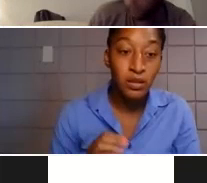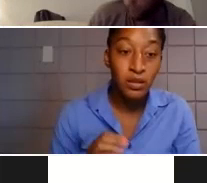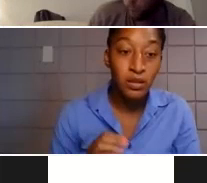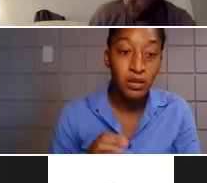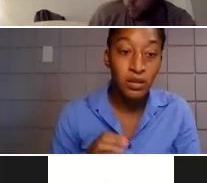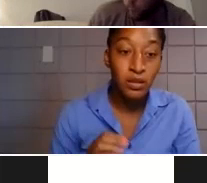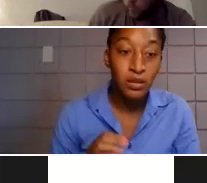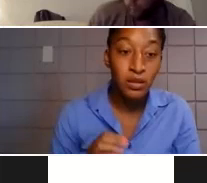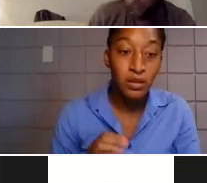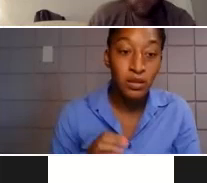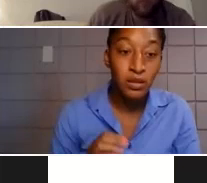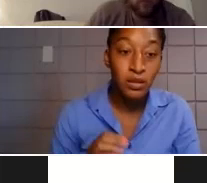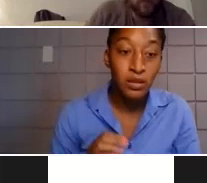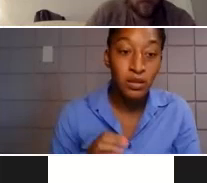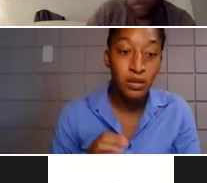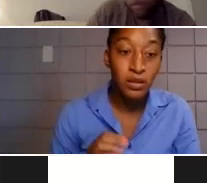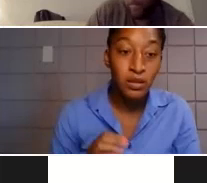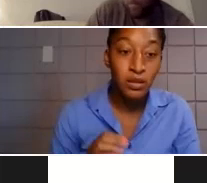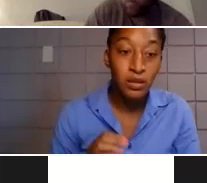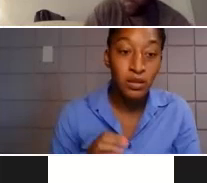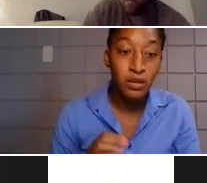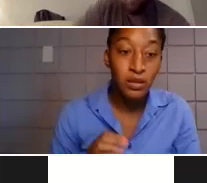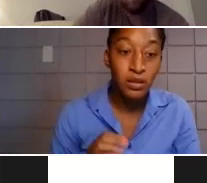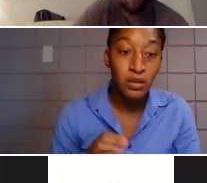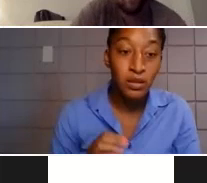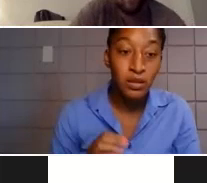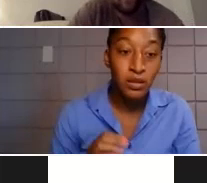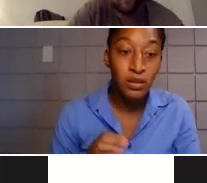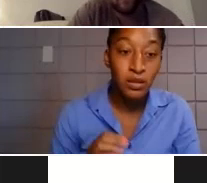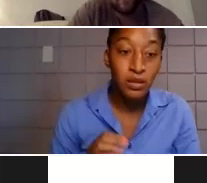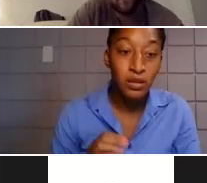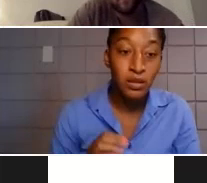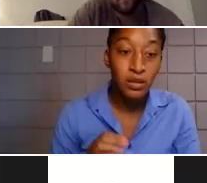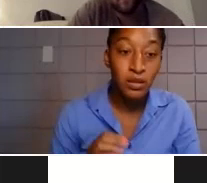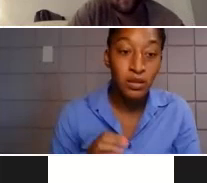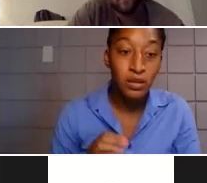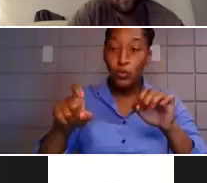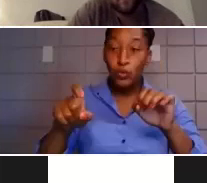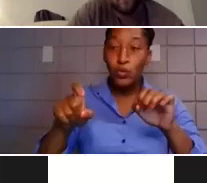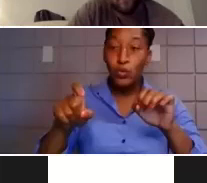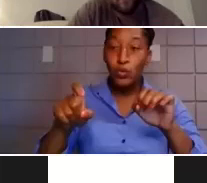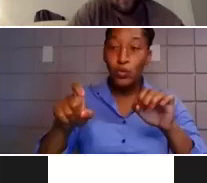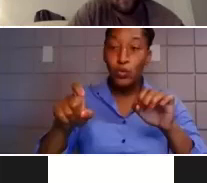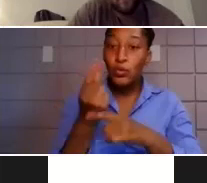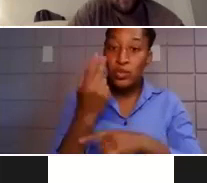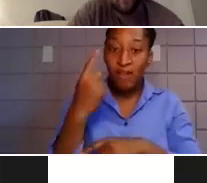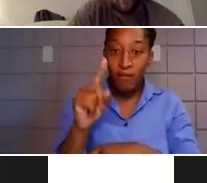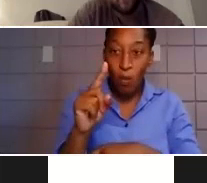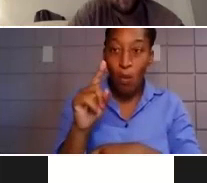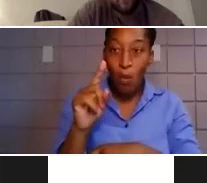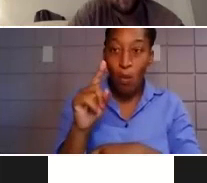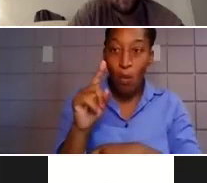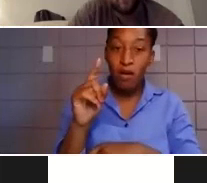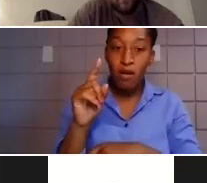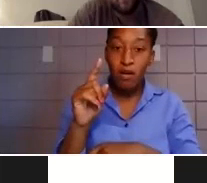That's it. Those are the equations that you need to utilize for a projectile to look at